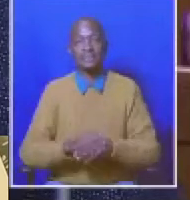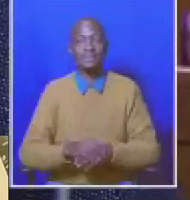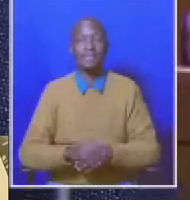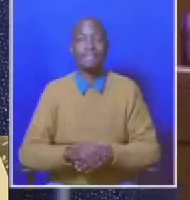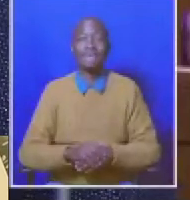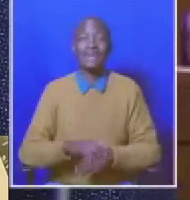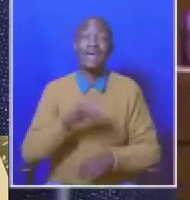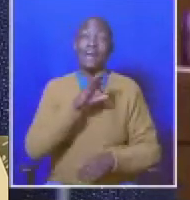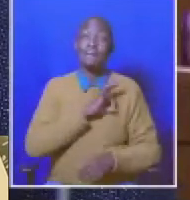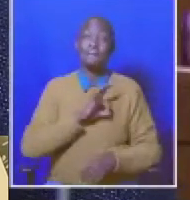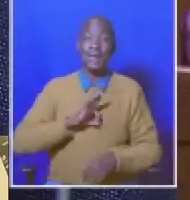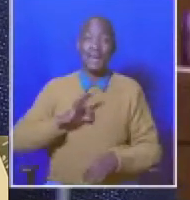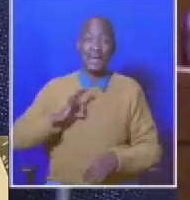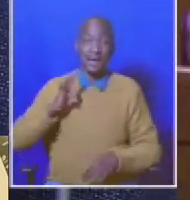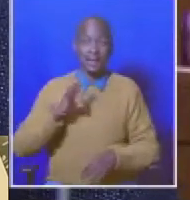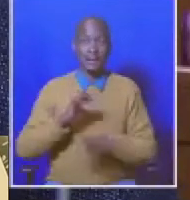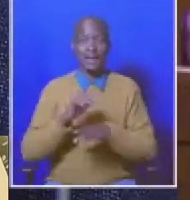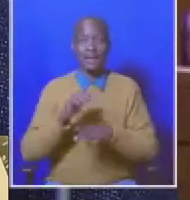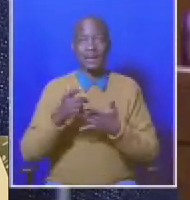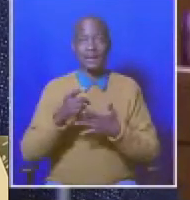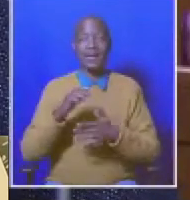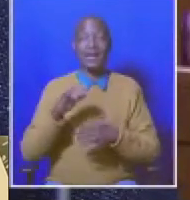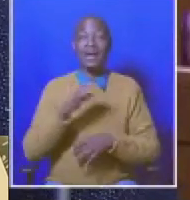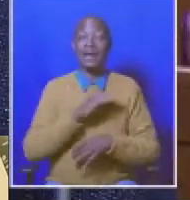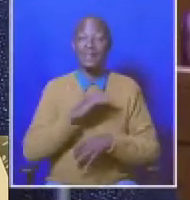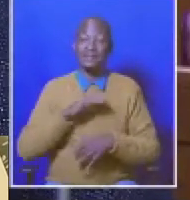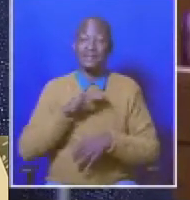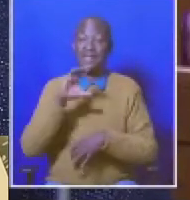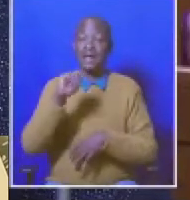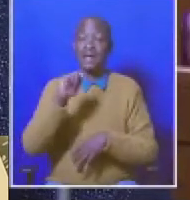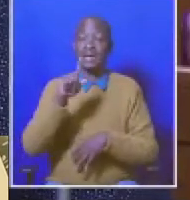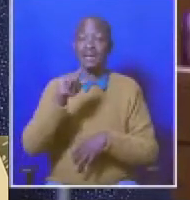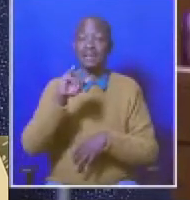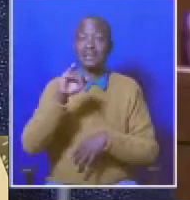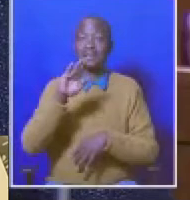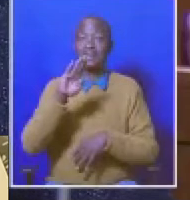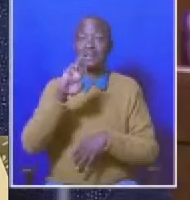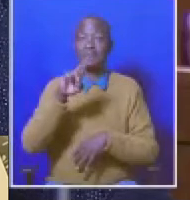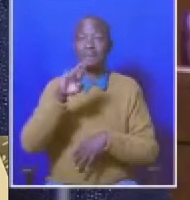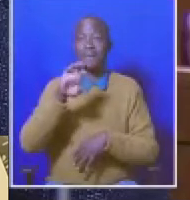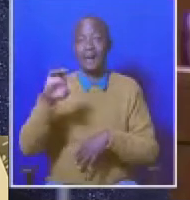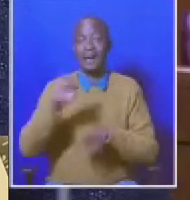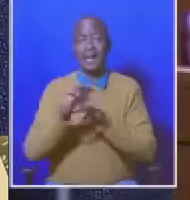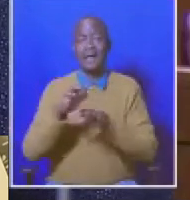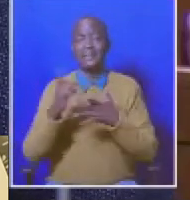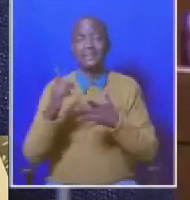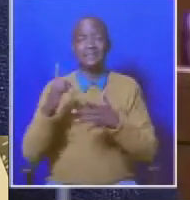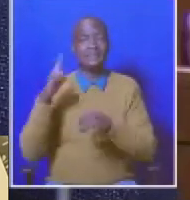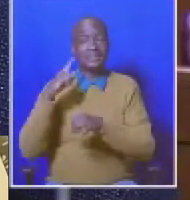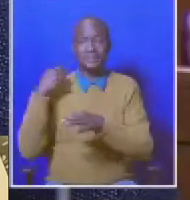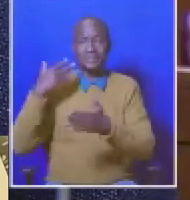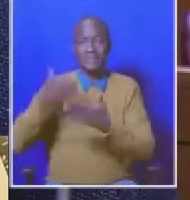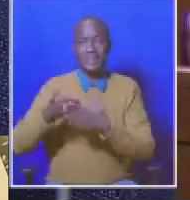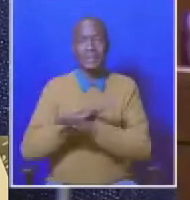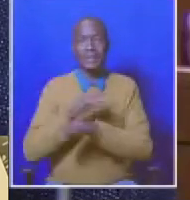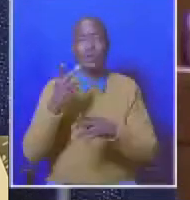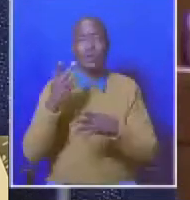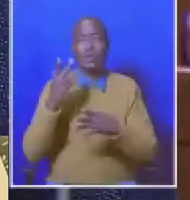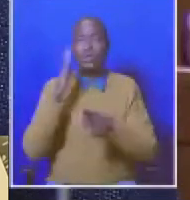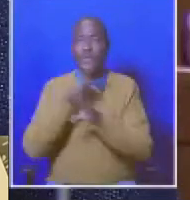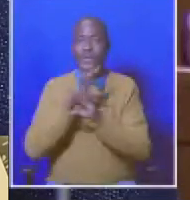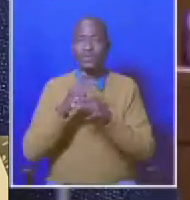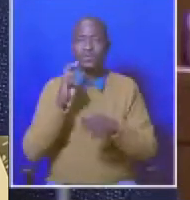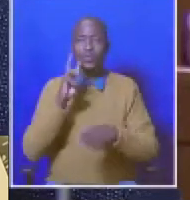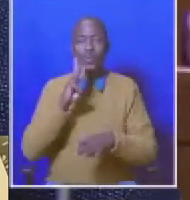of Machabeng, Councillor Kalipa, which has been without water for days, has indicated that Machabeng